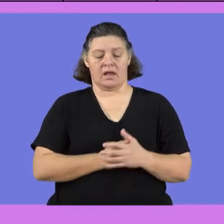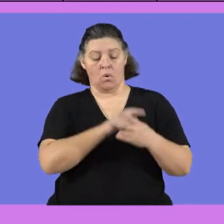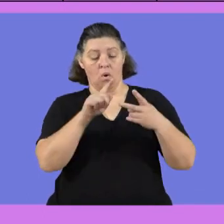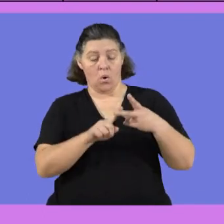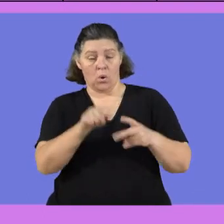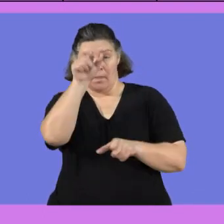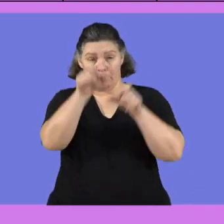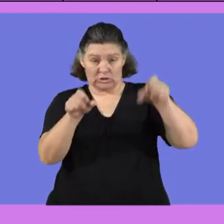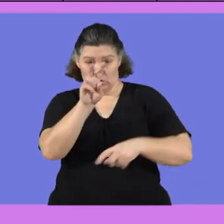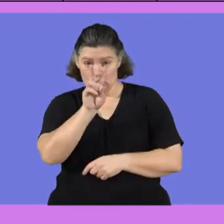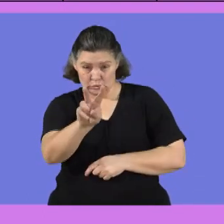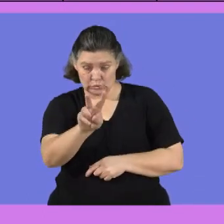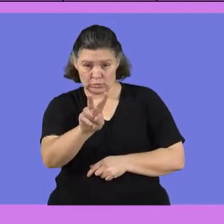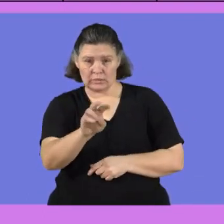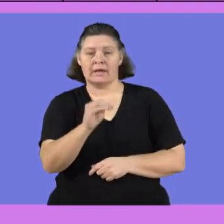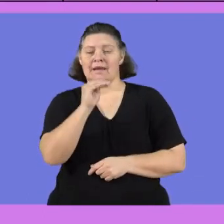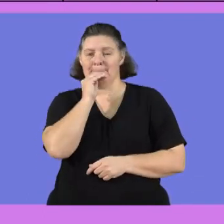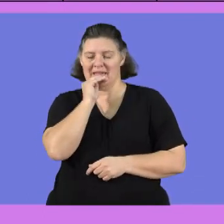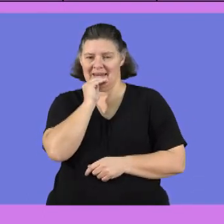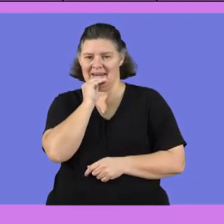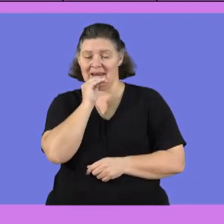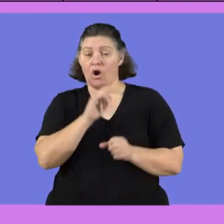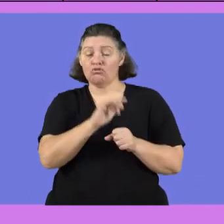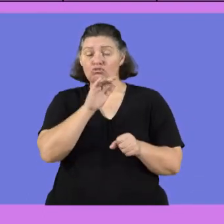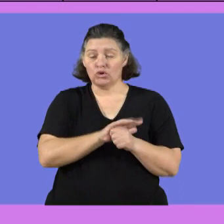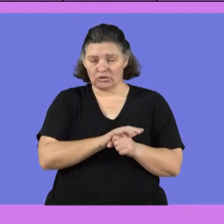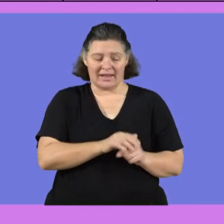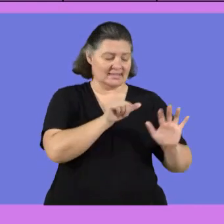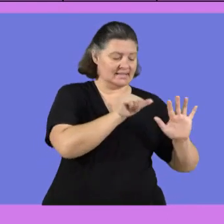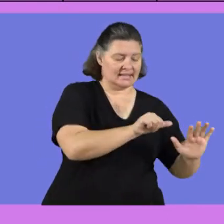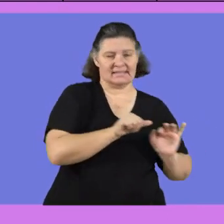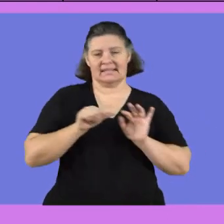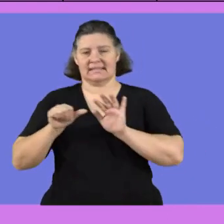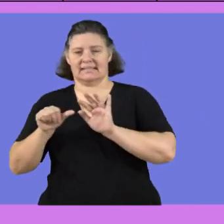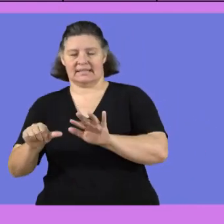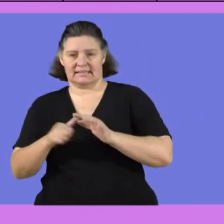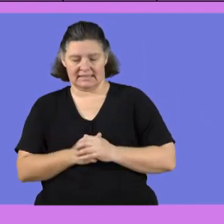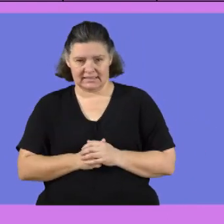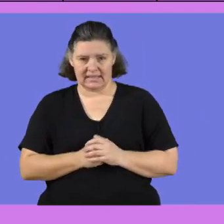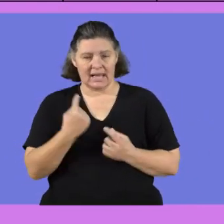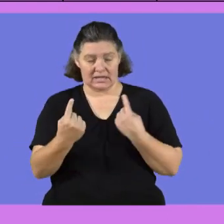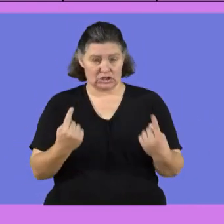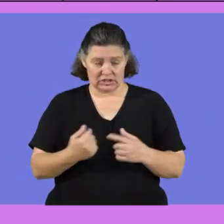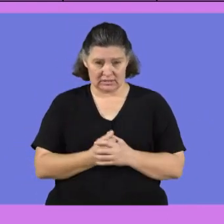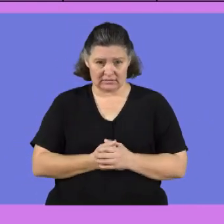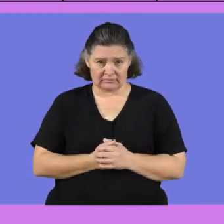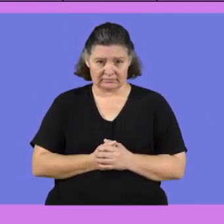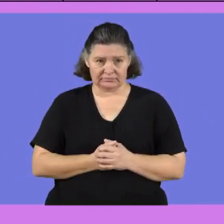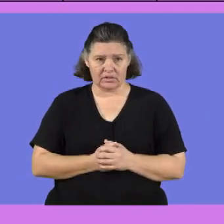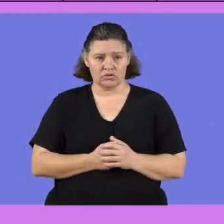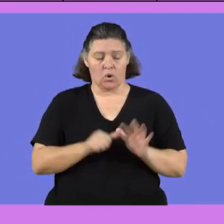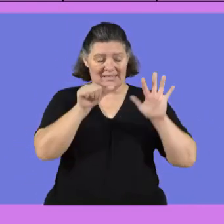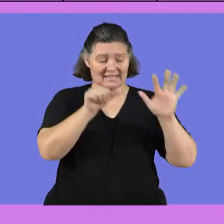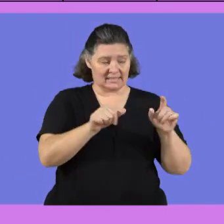now, if you have 2 people, for 2 people, we say each one of them will take 6 cans. So if this is